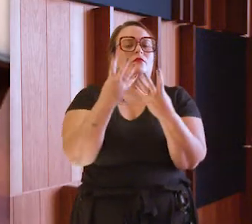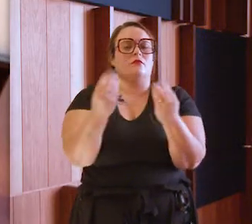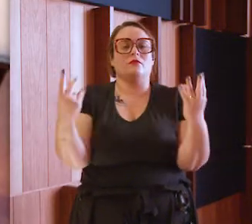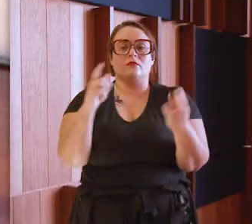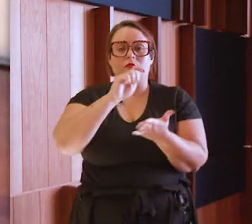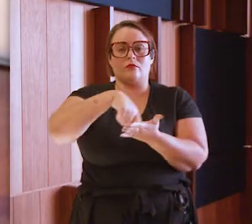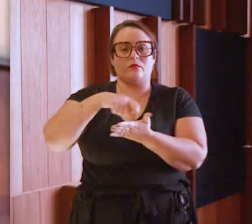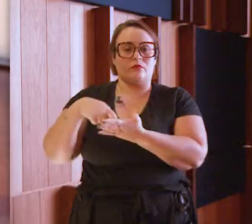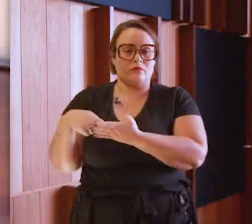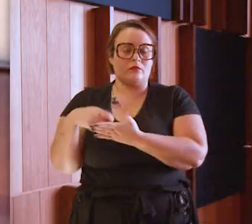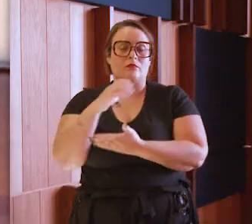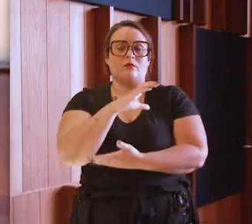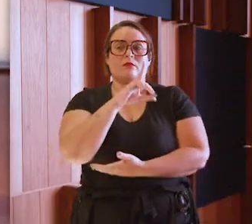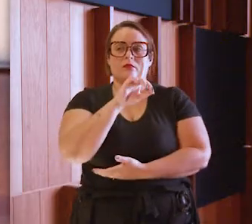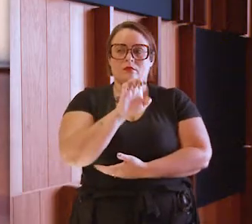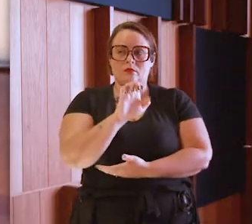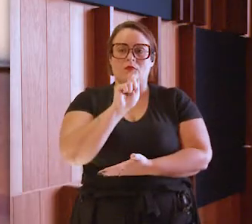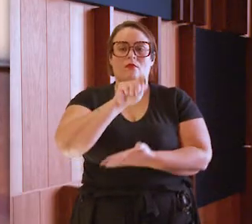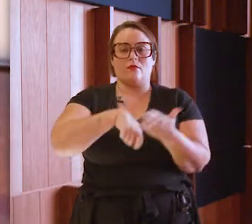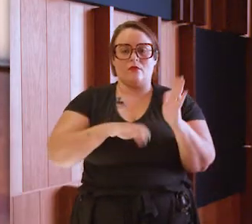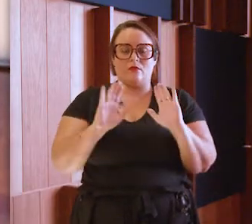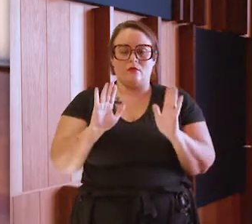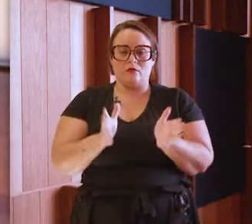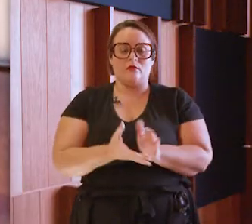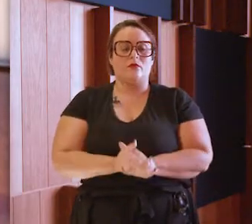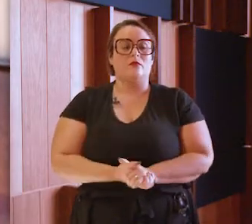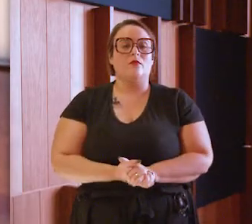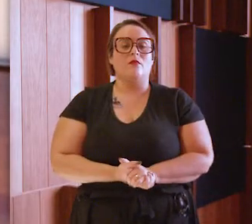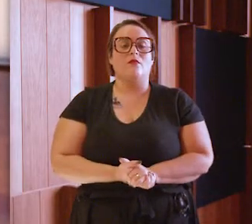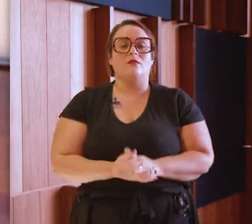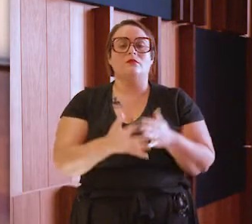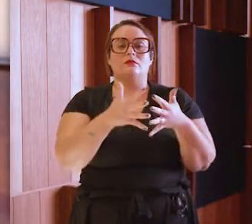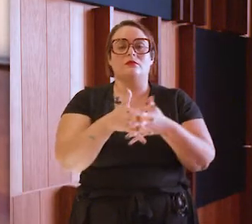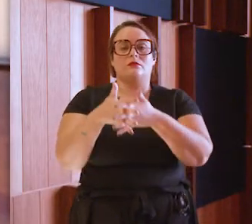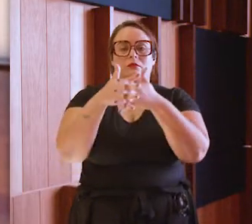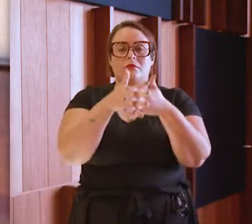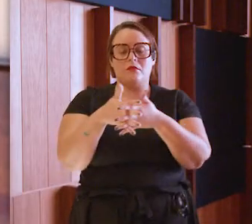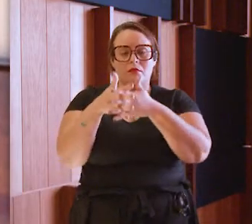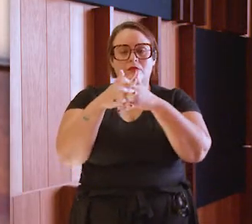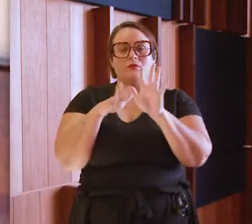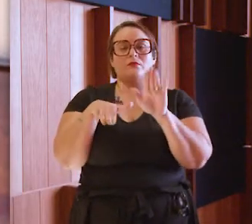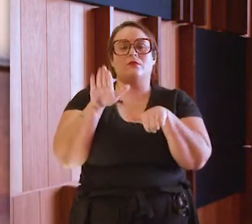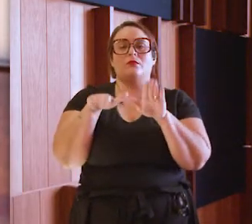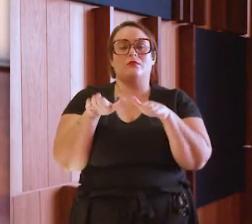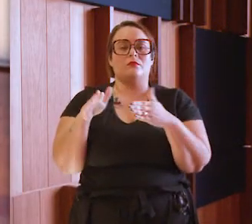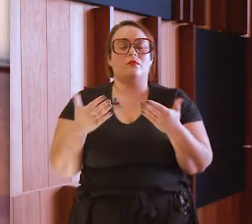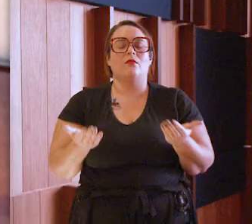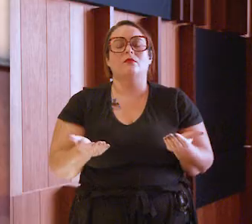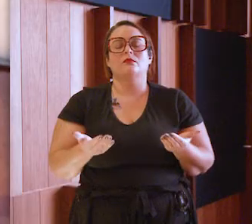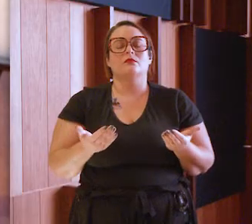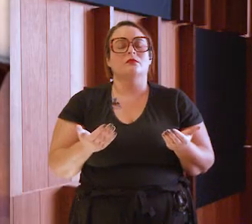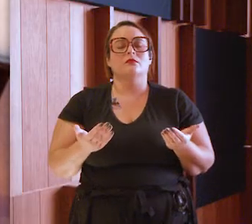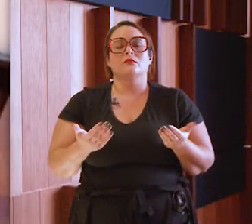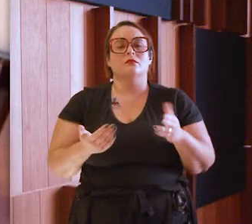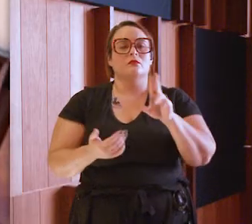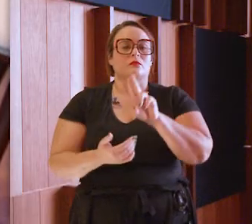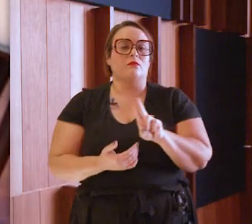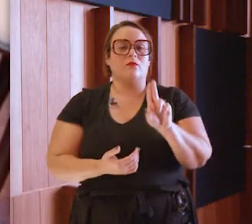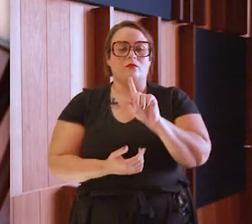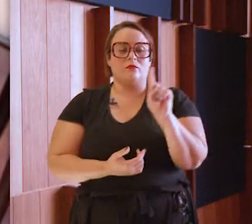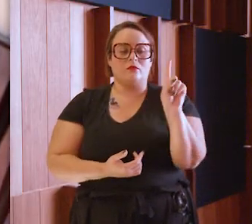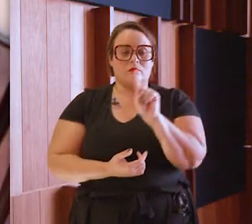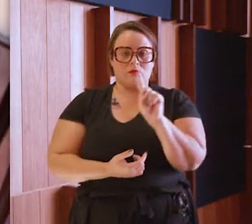be enacting Pillar 2. We will see in 2025, 2026, after our presidential election, there are some